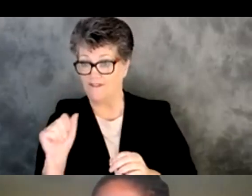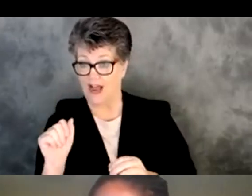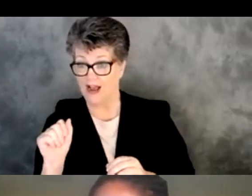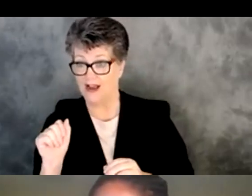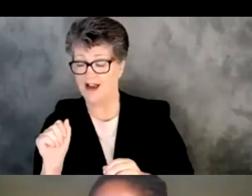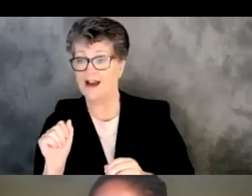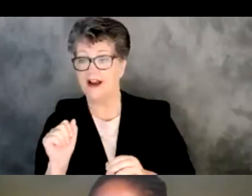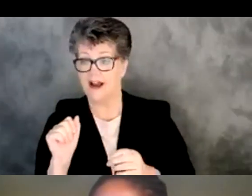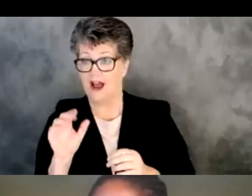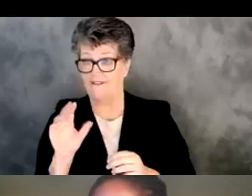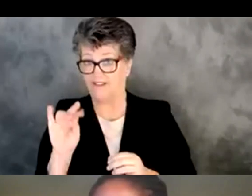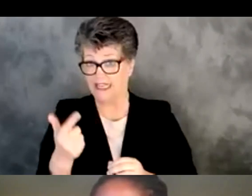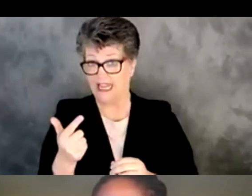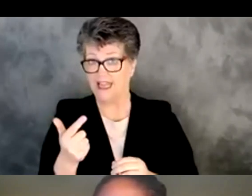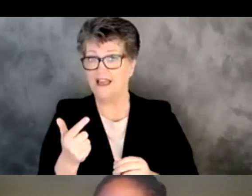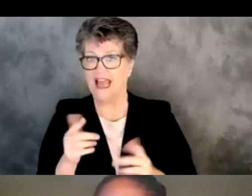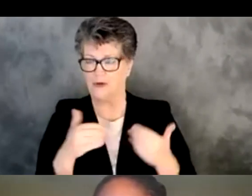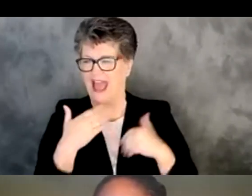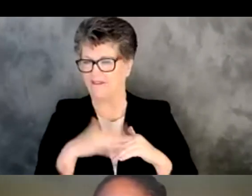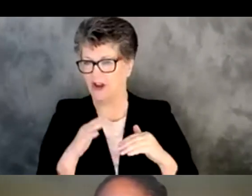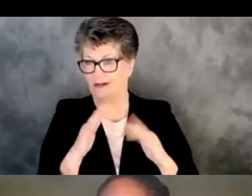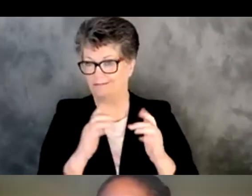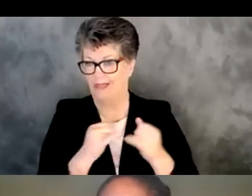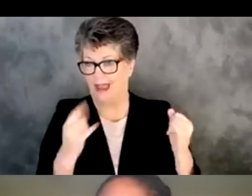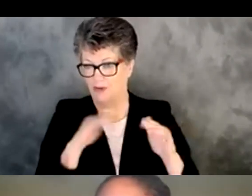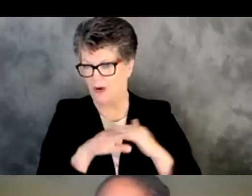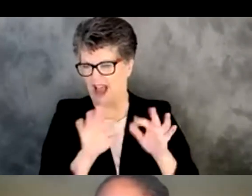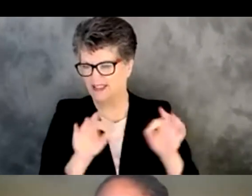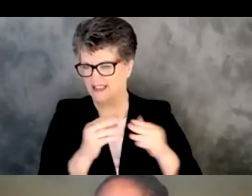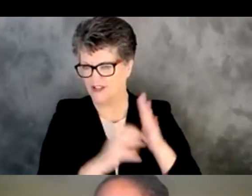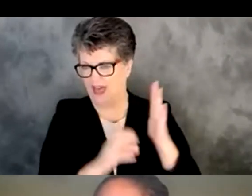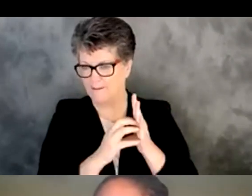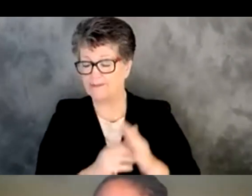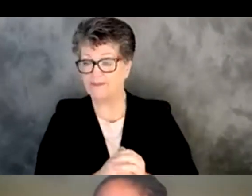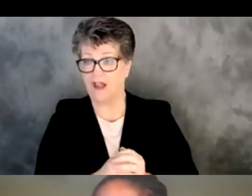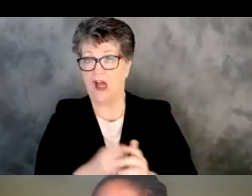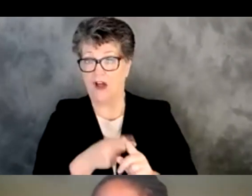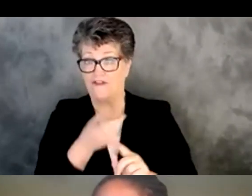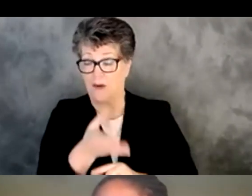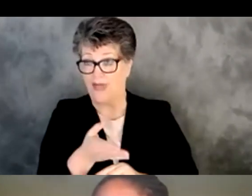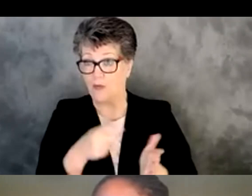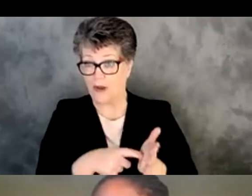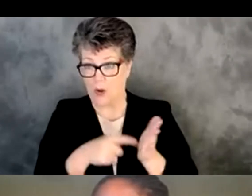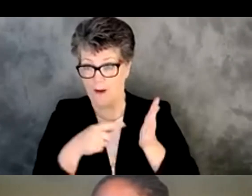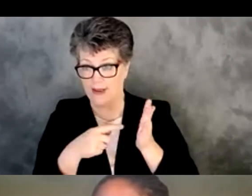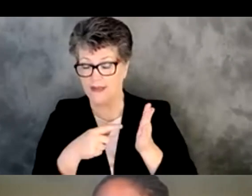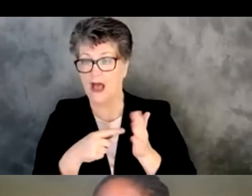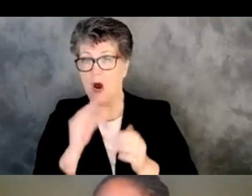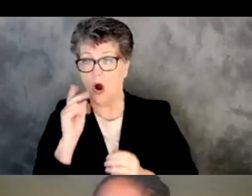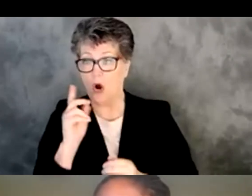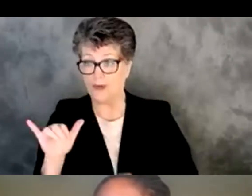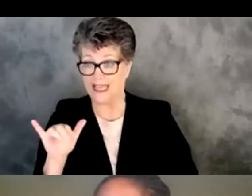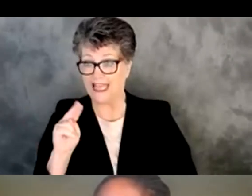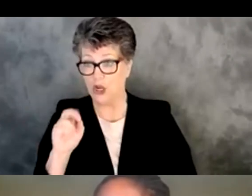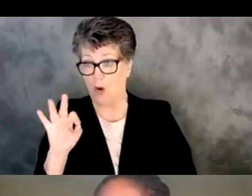And we actually have that on the website if anyone would like access to. Aside from that threshold requirement, the HomeKey NOFA